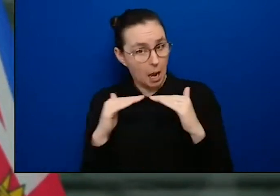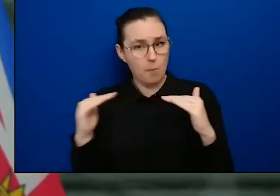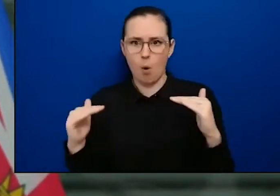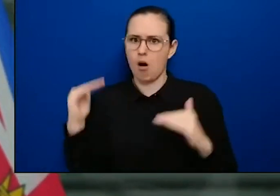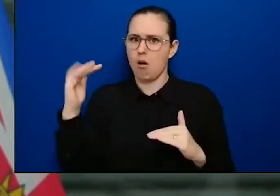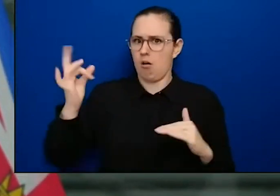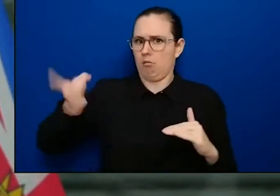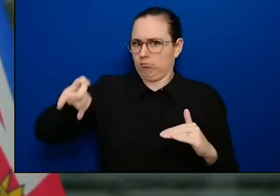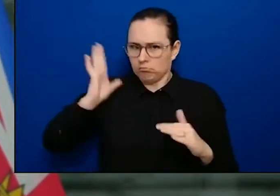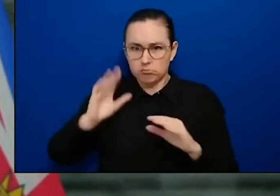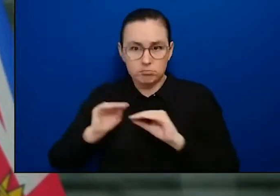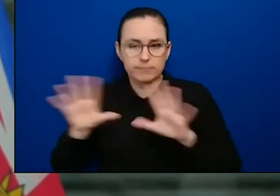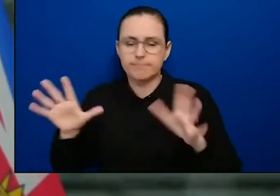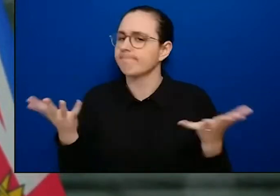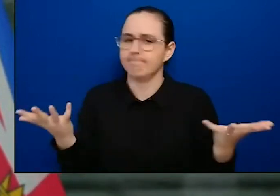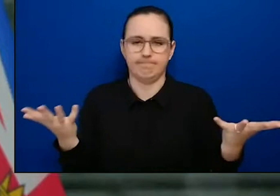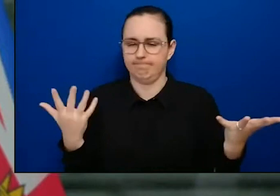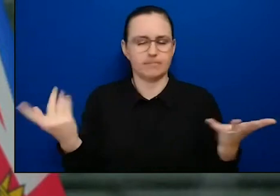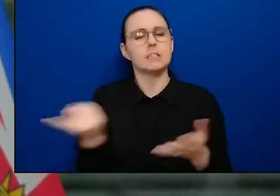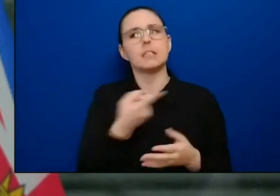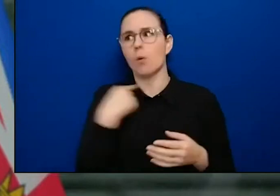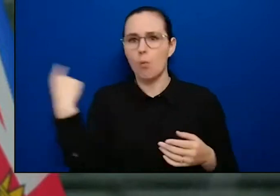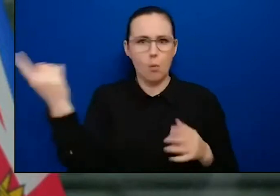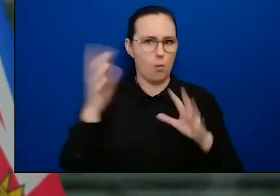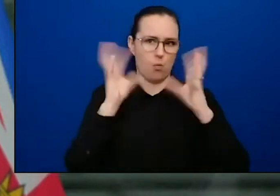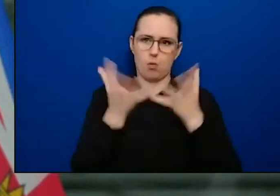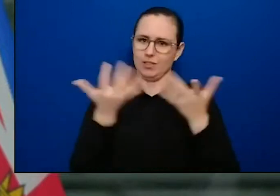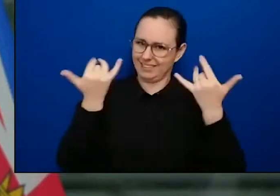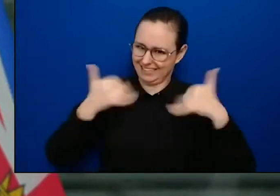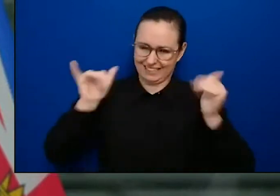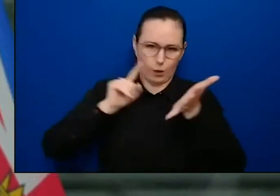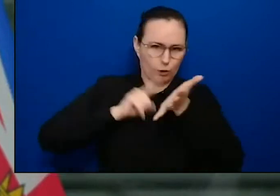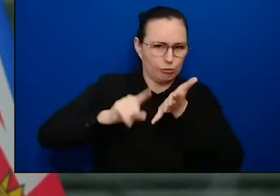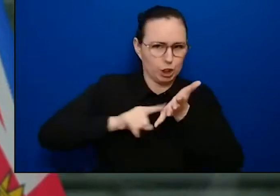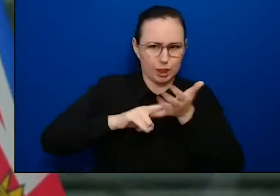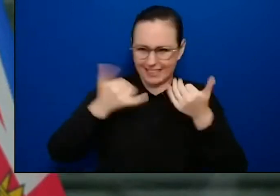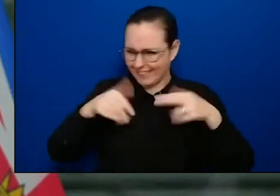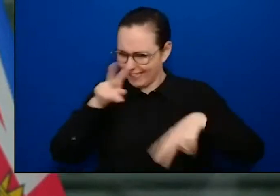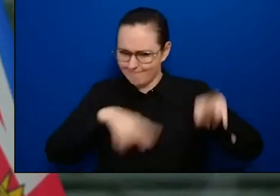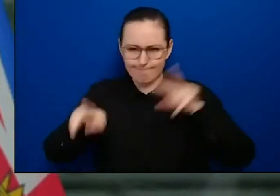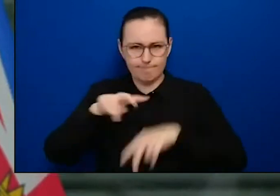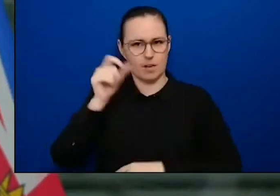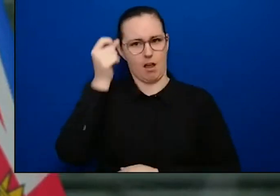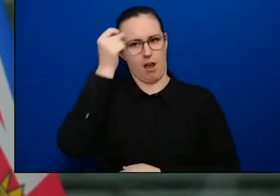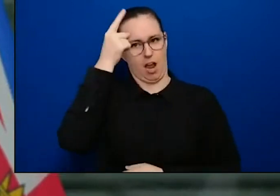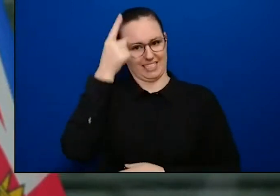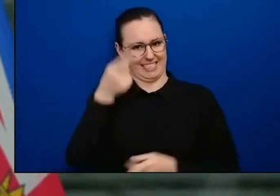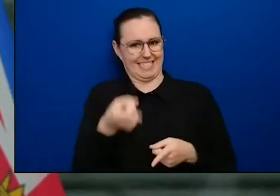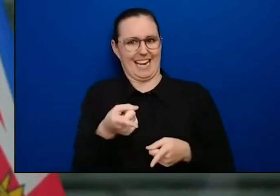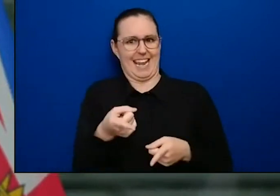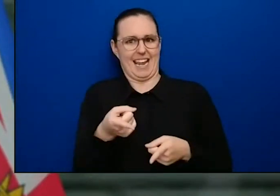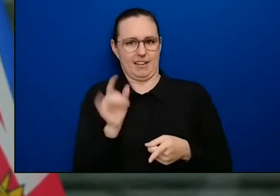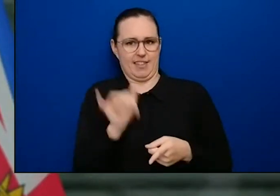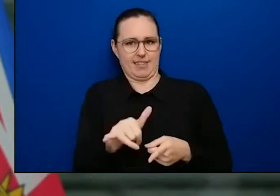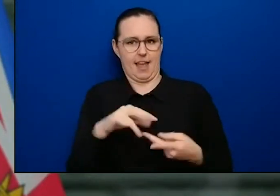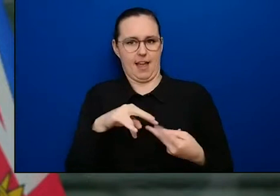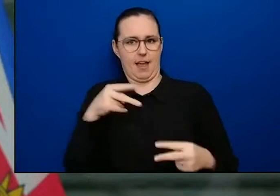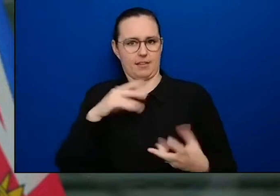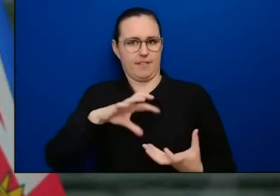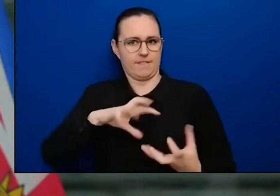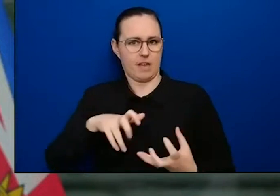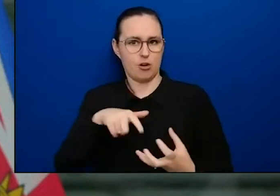27, and a smattering of the 4.2. Whether it causes more severe illness is something that is also